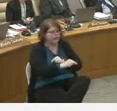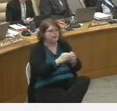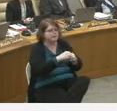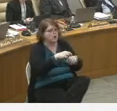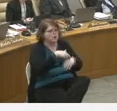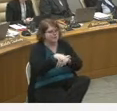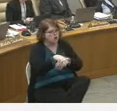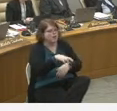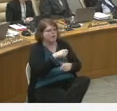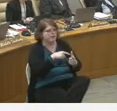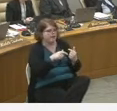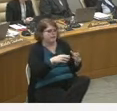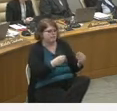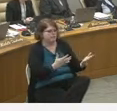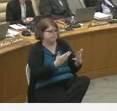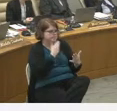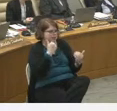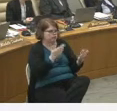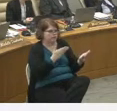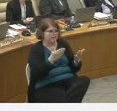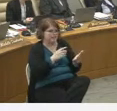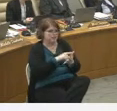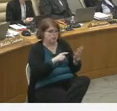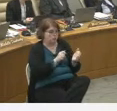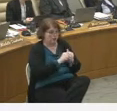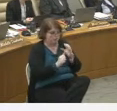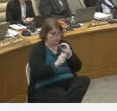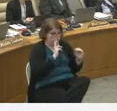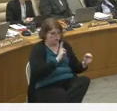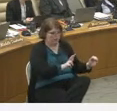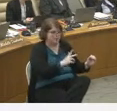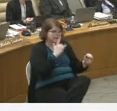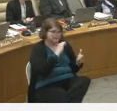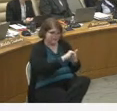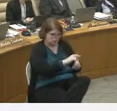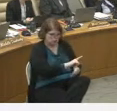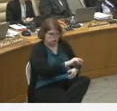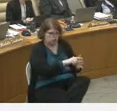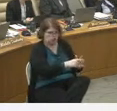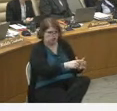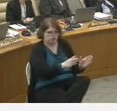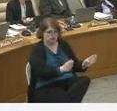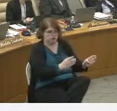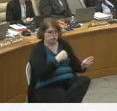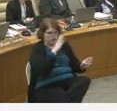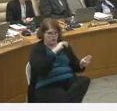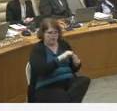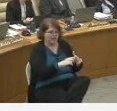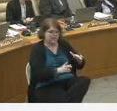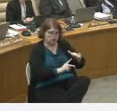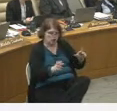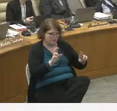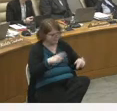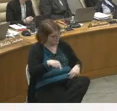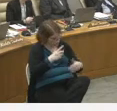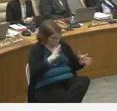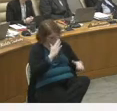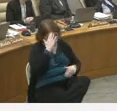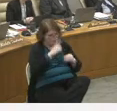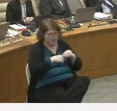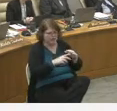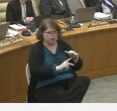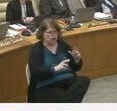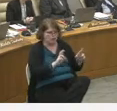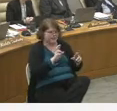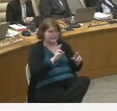referral and then better services with that pop because that's where it starts and we know that uh kindergarten Readiness you know about kindergarten it's